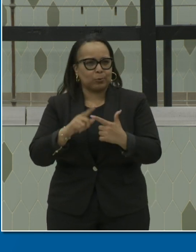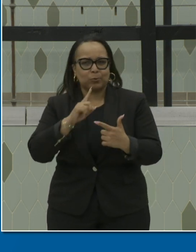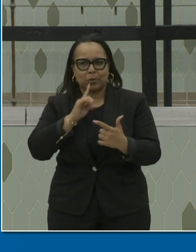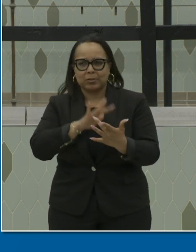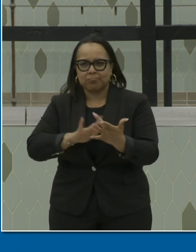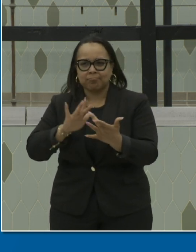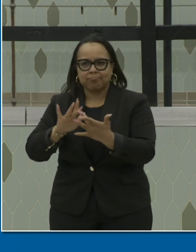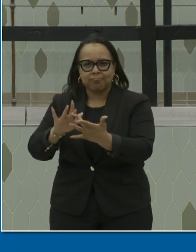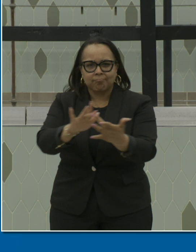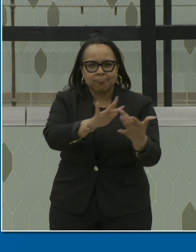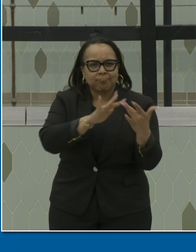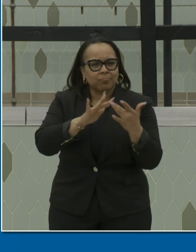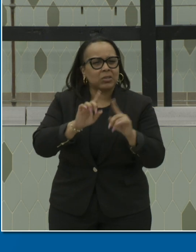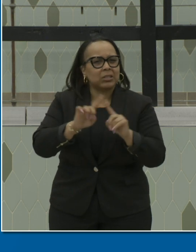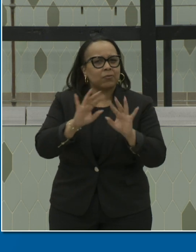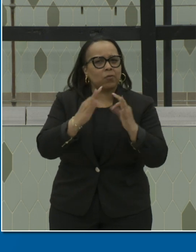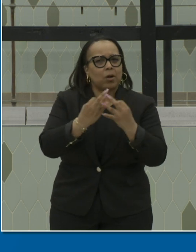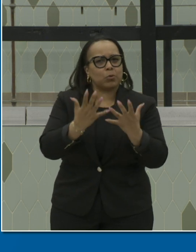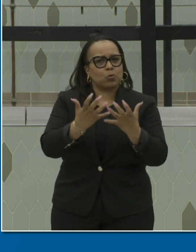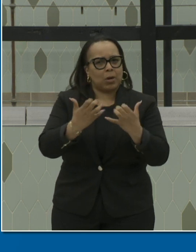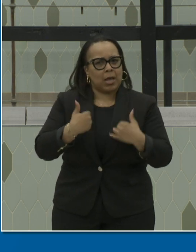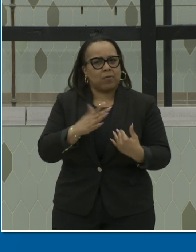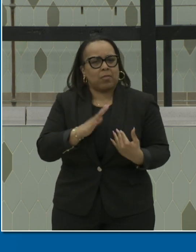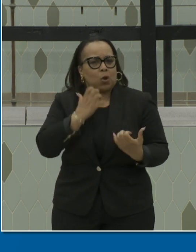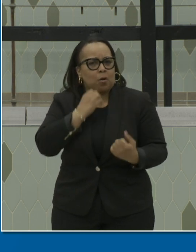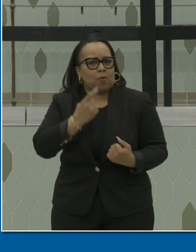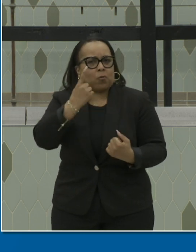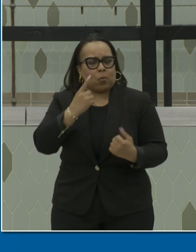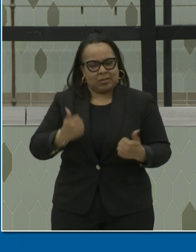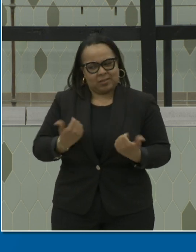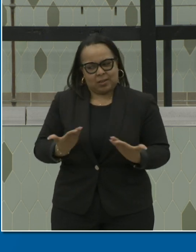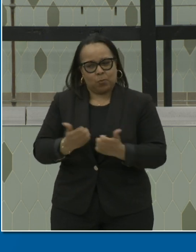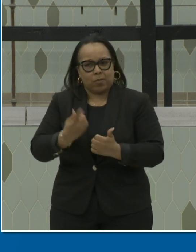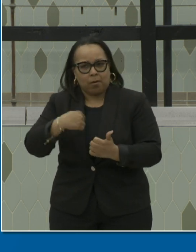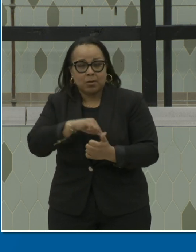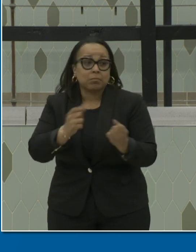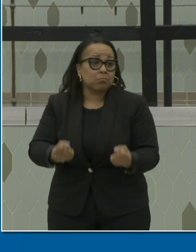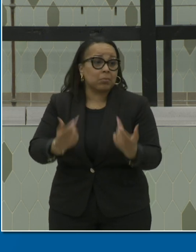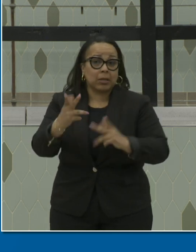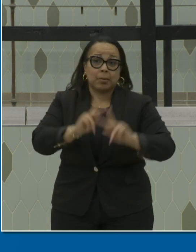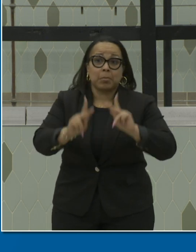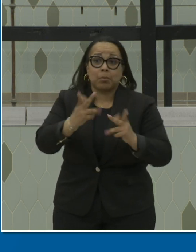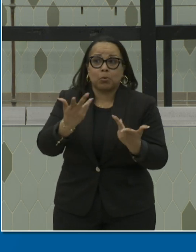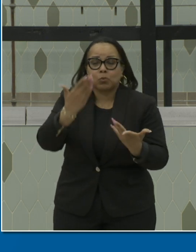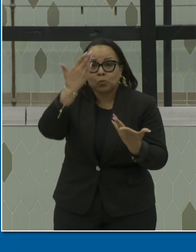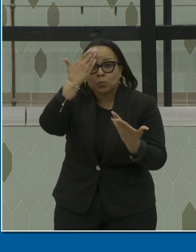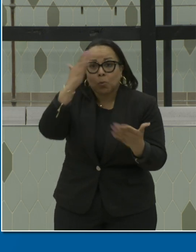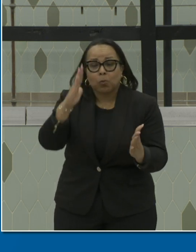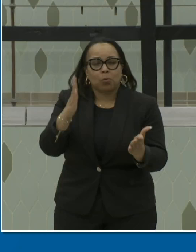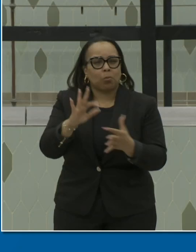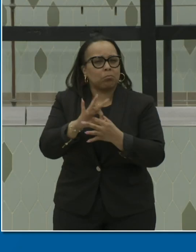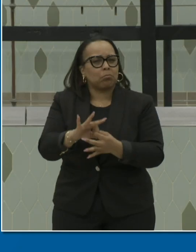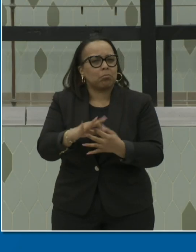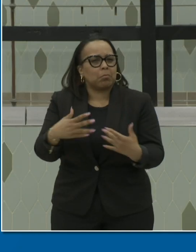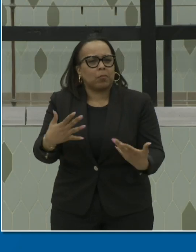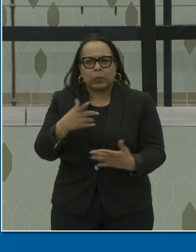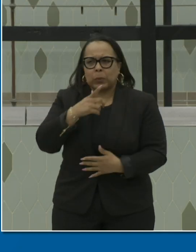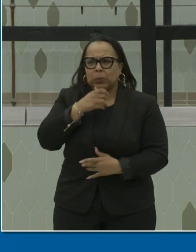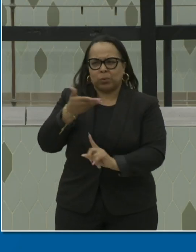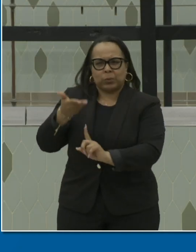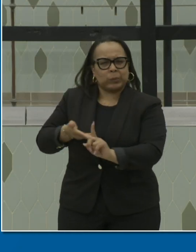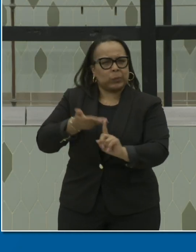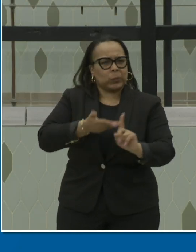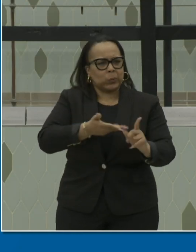reach all of the families that want to have their loved ones here with us. There are many people that you don't know in terms of who they